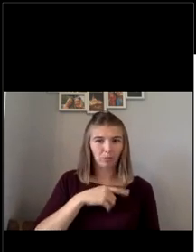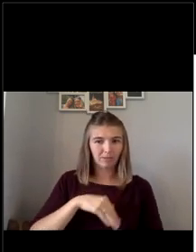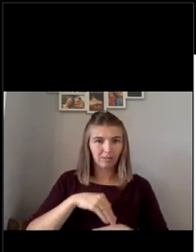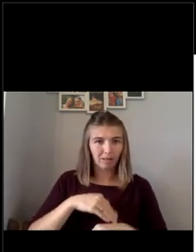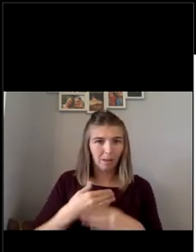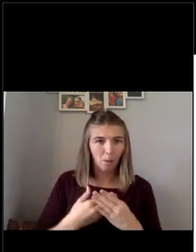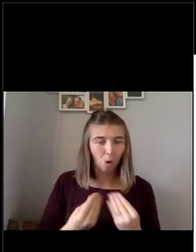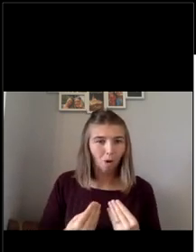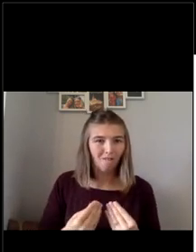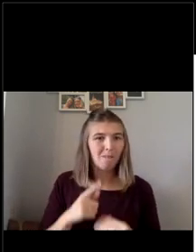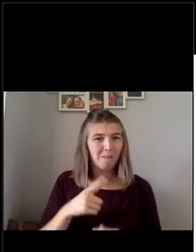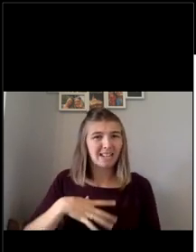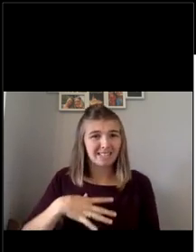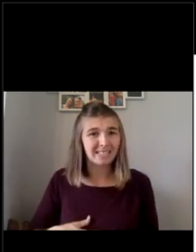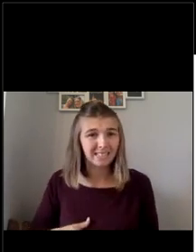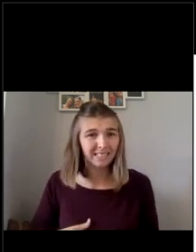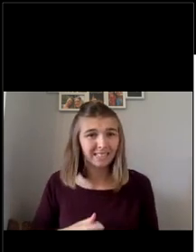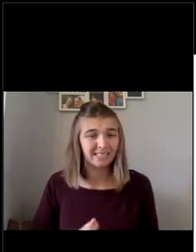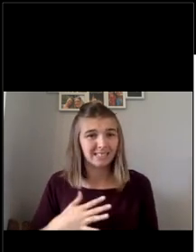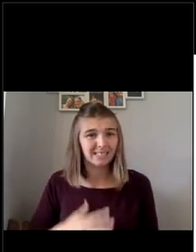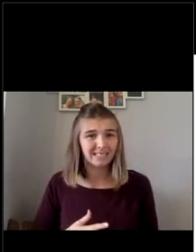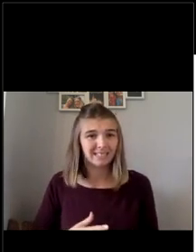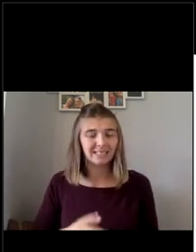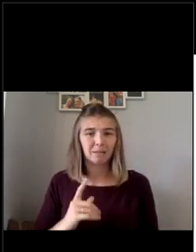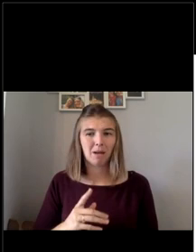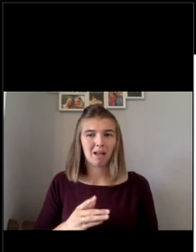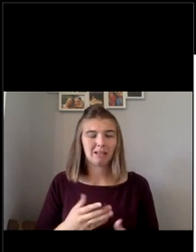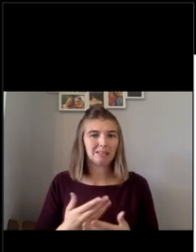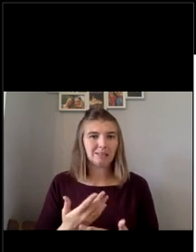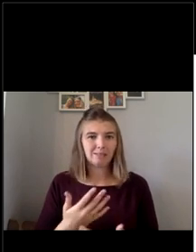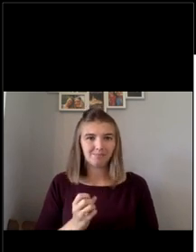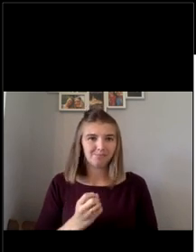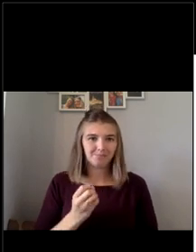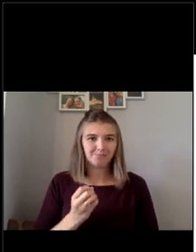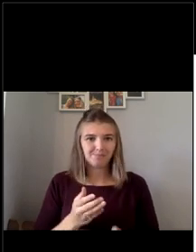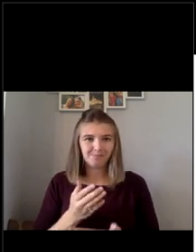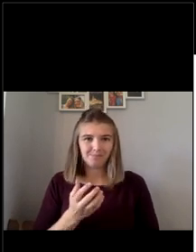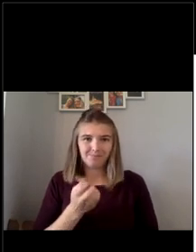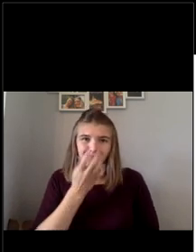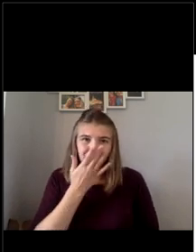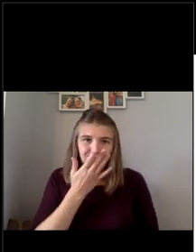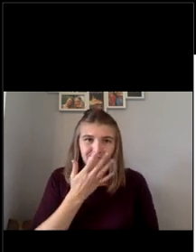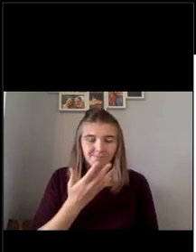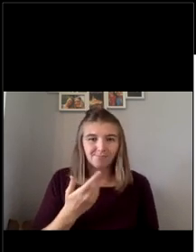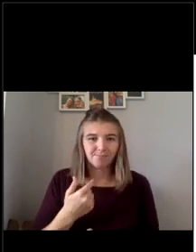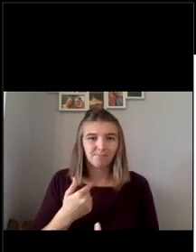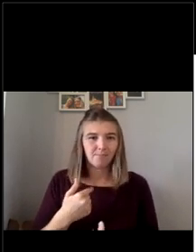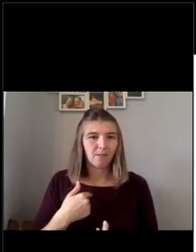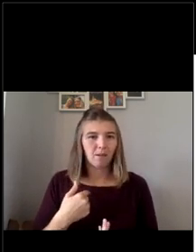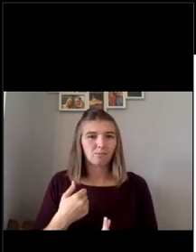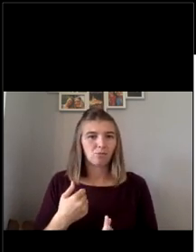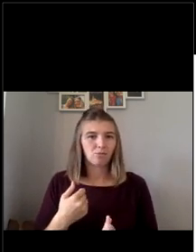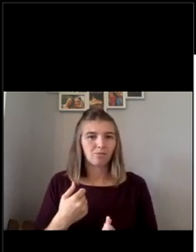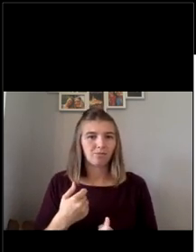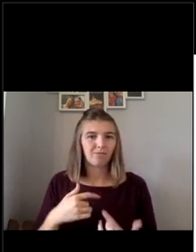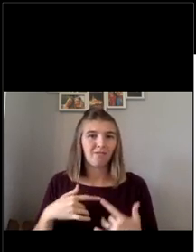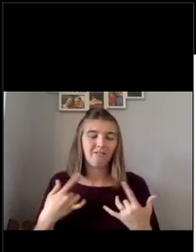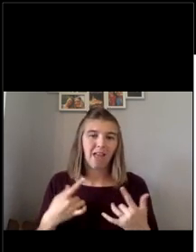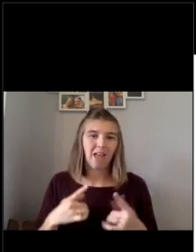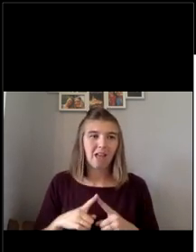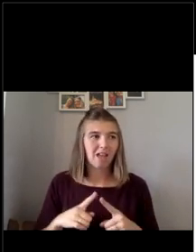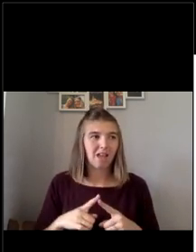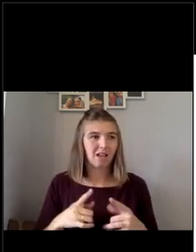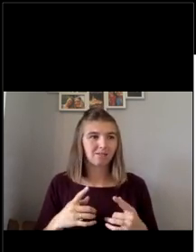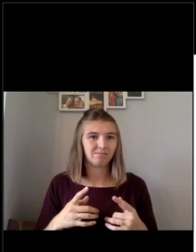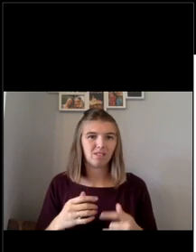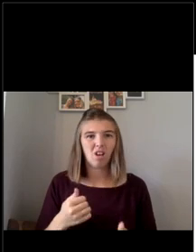I needed to take that time off, that obviously, you know, I was not strong enough to do PhD or research. I wasn't good enough to